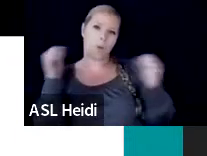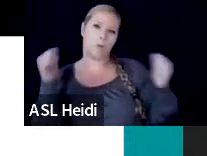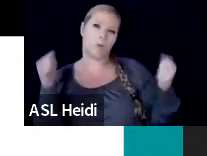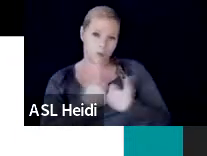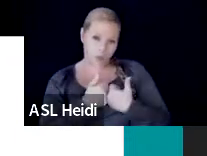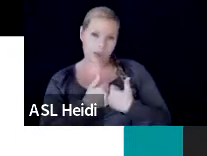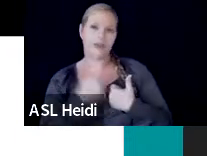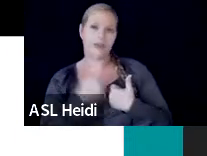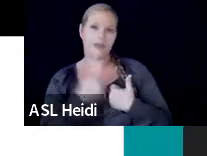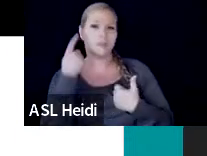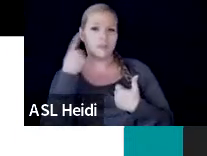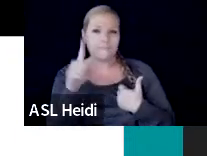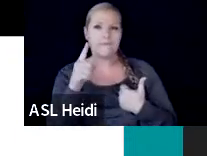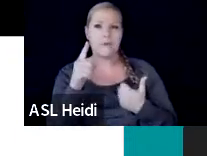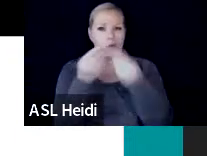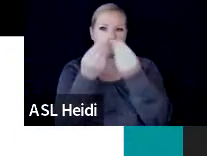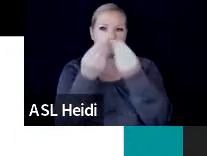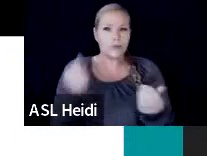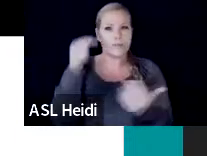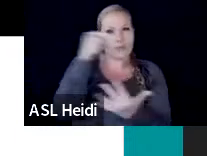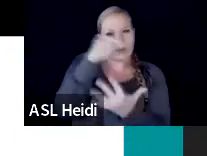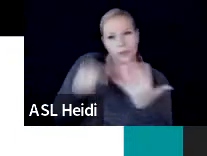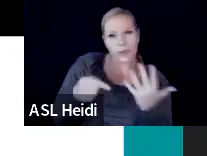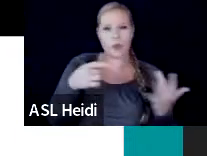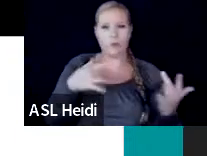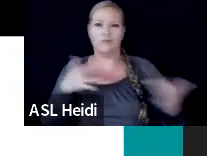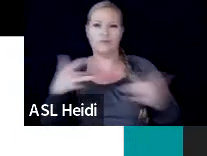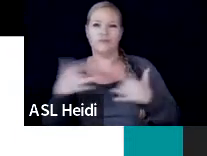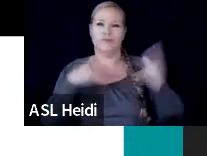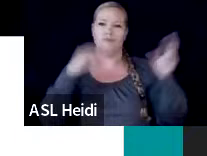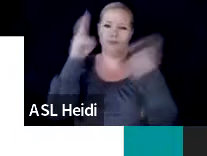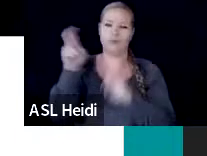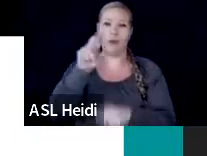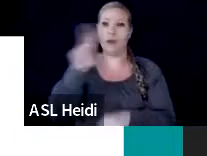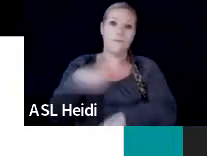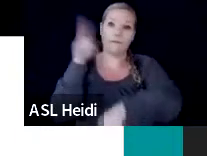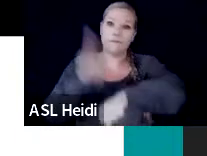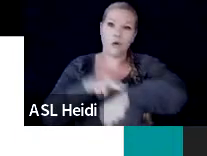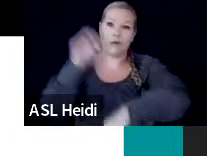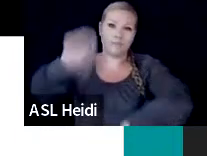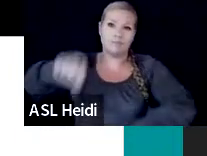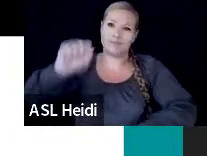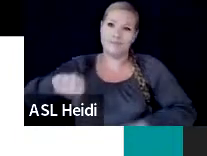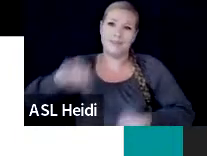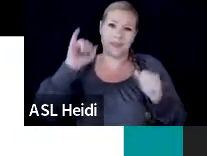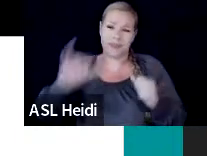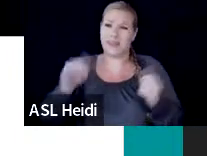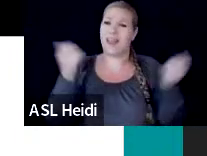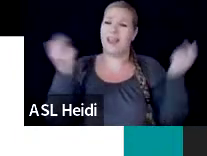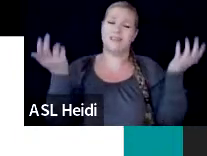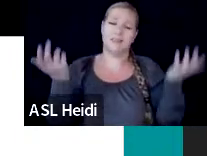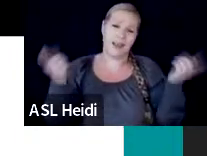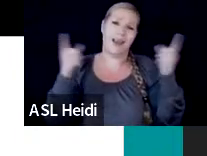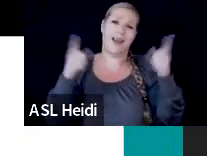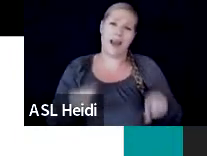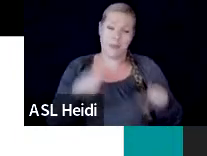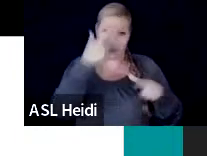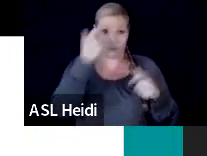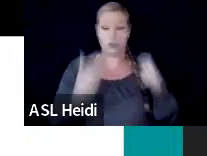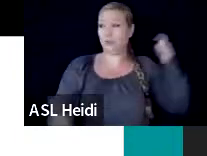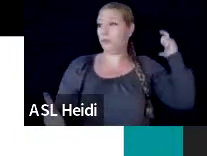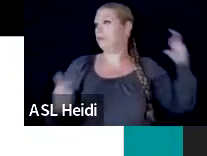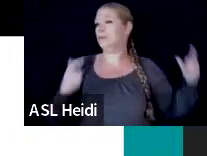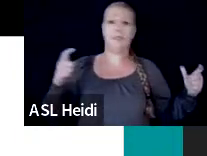a natural process for a program of this size. But it is a big effort, and